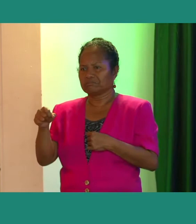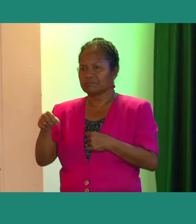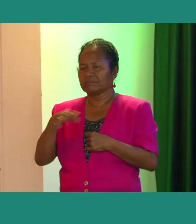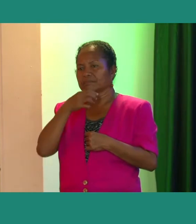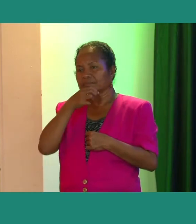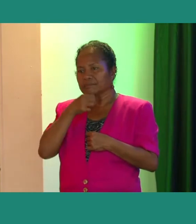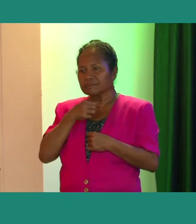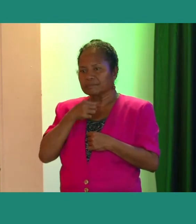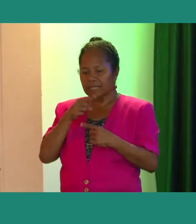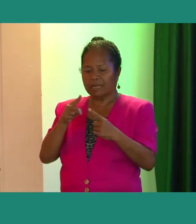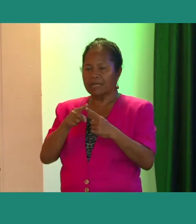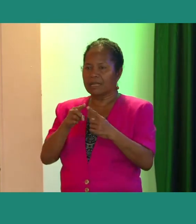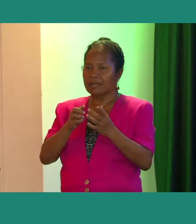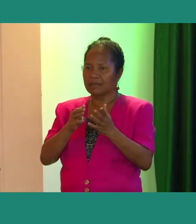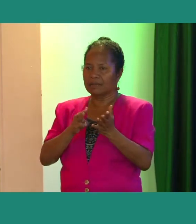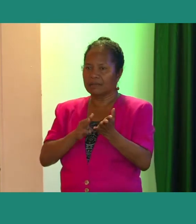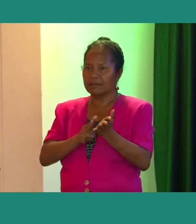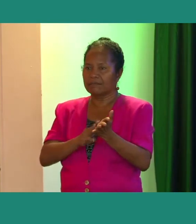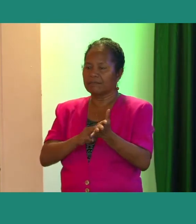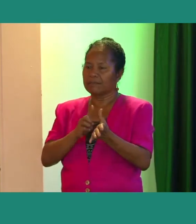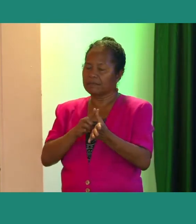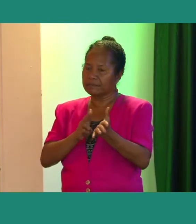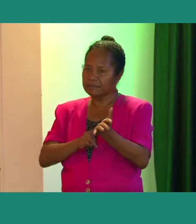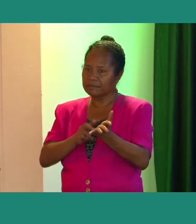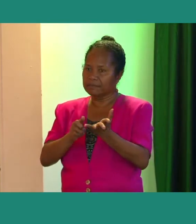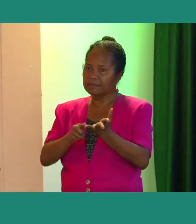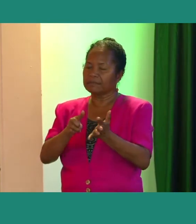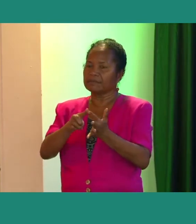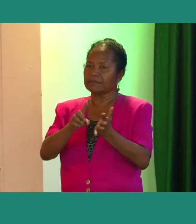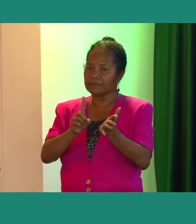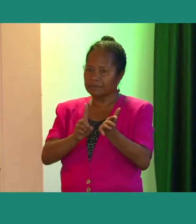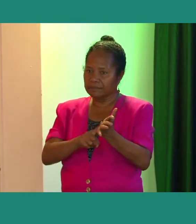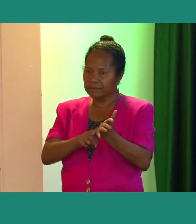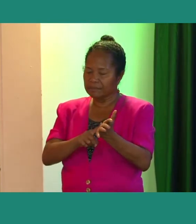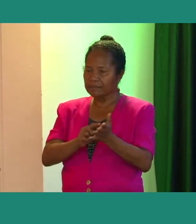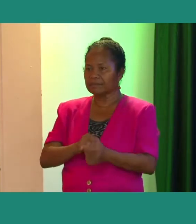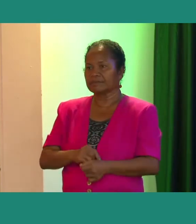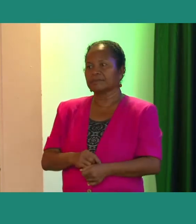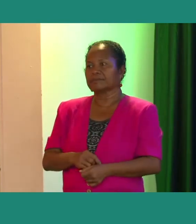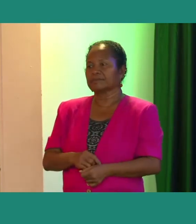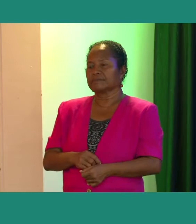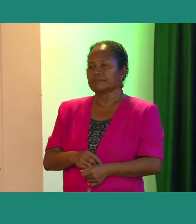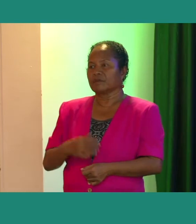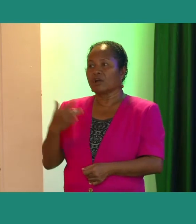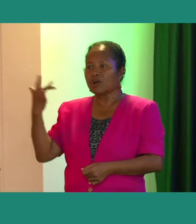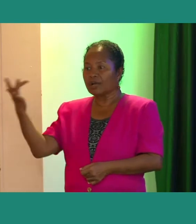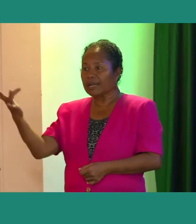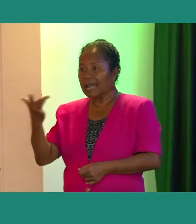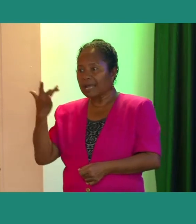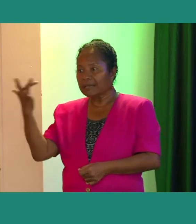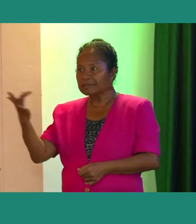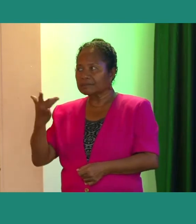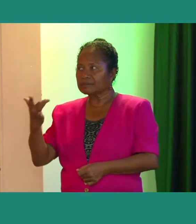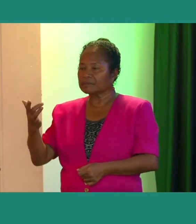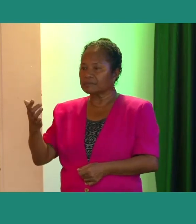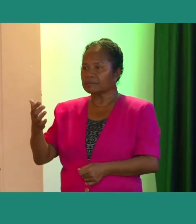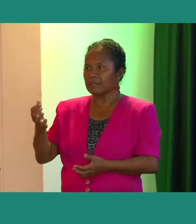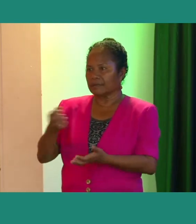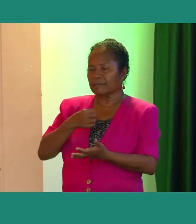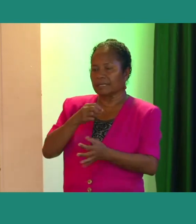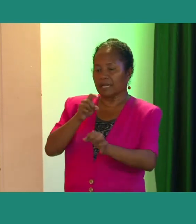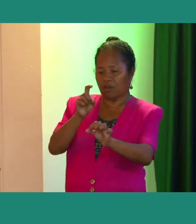us, but thank you for those participating virtually. We'll be getting questions now.